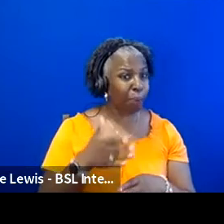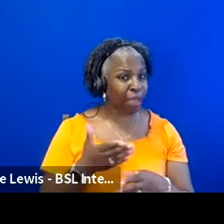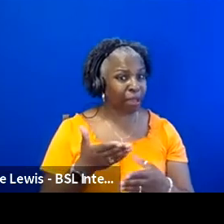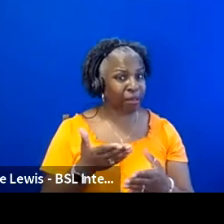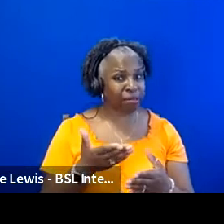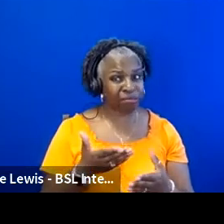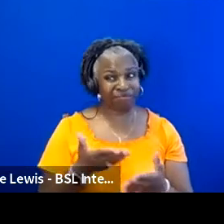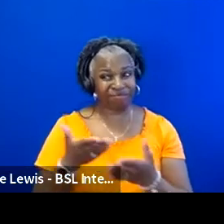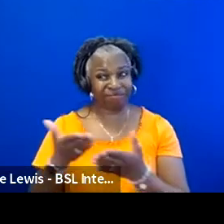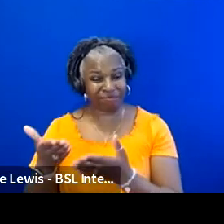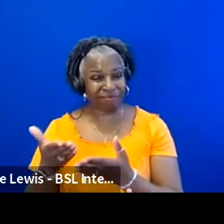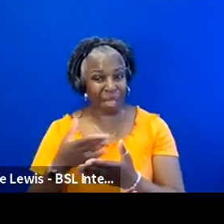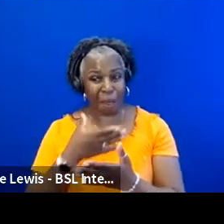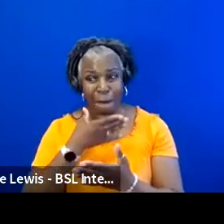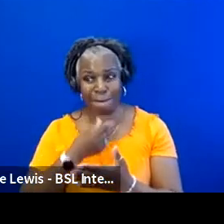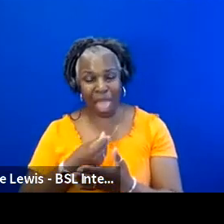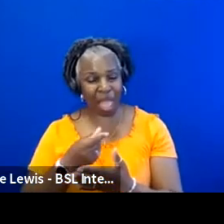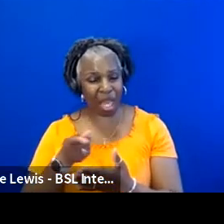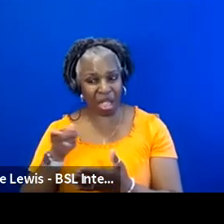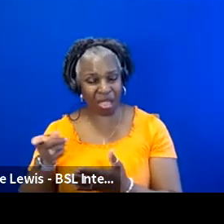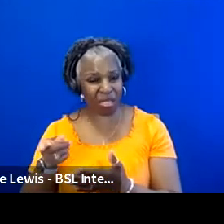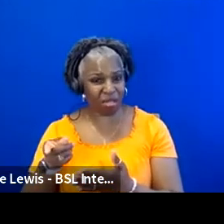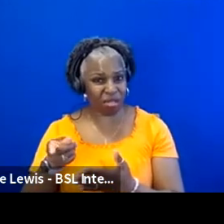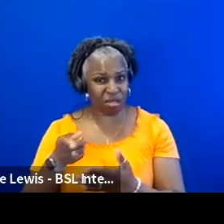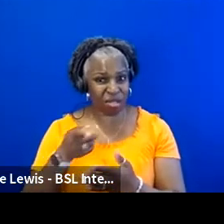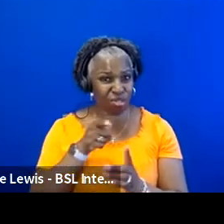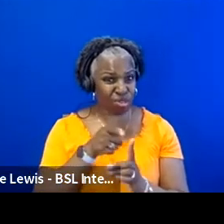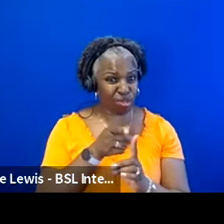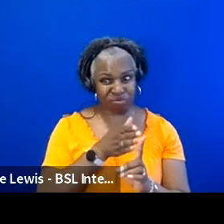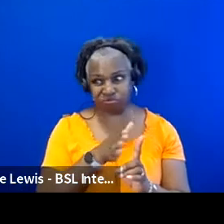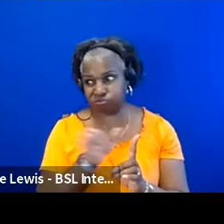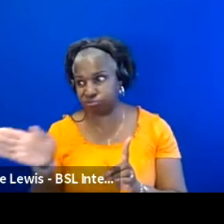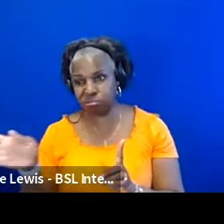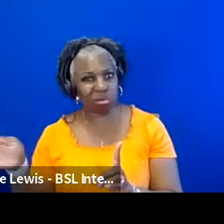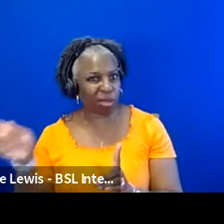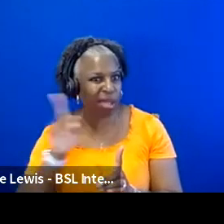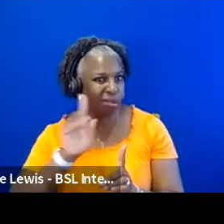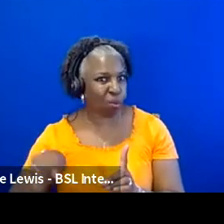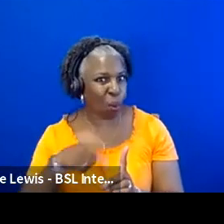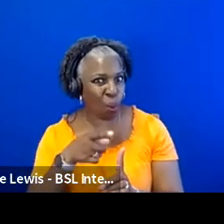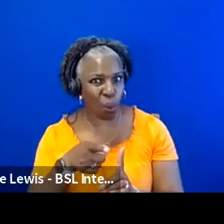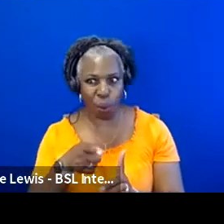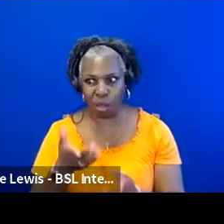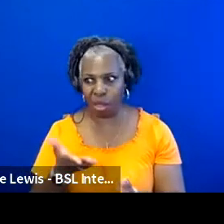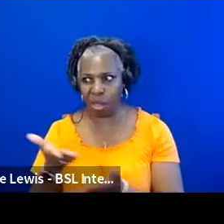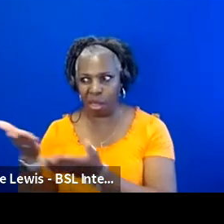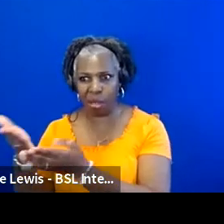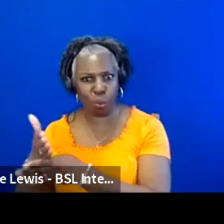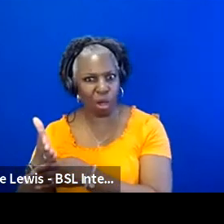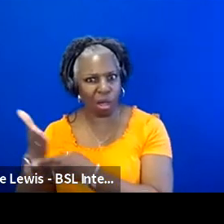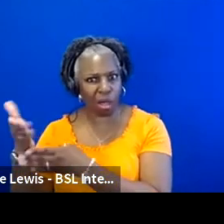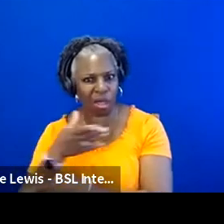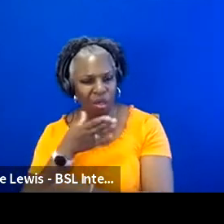white and male, but often that, who were kind of trusted in a way that you weren't. Could you talk to us a little bit about that?